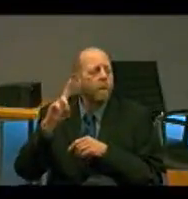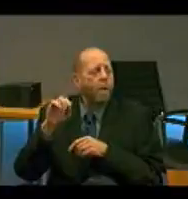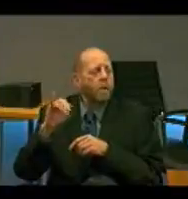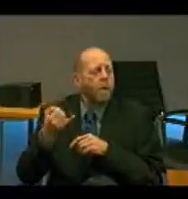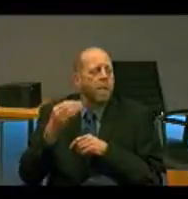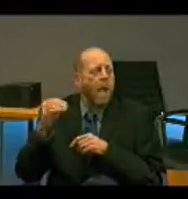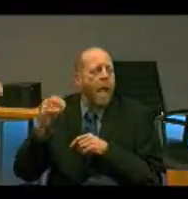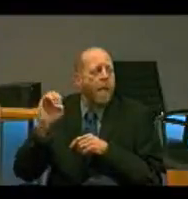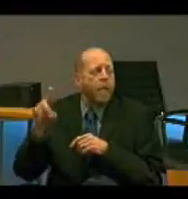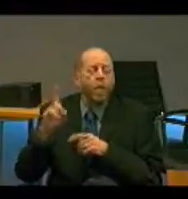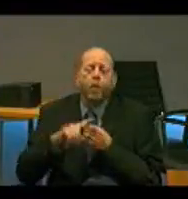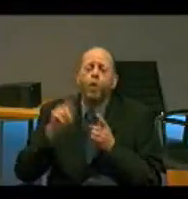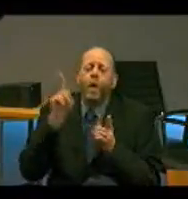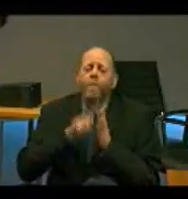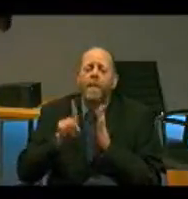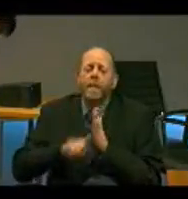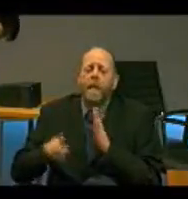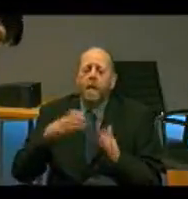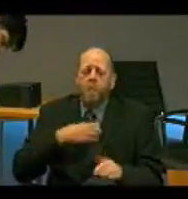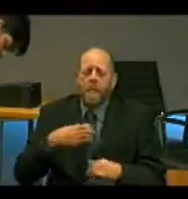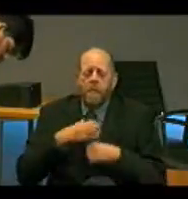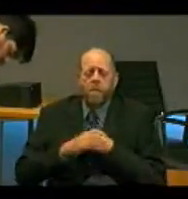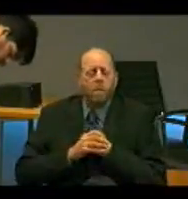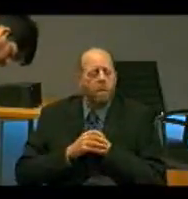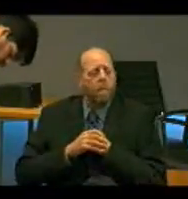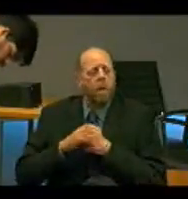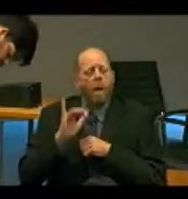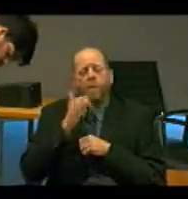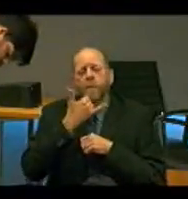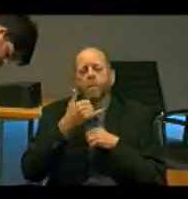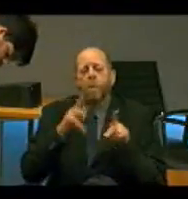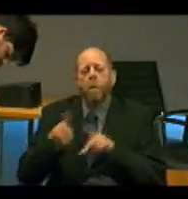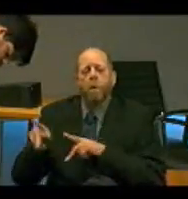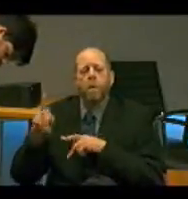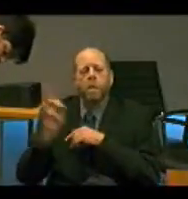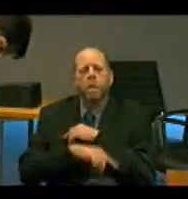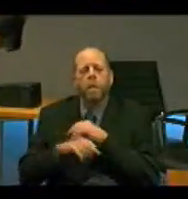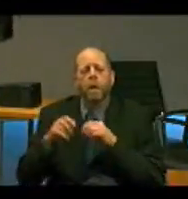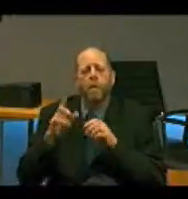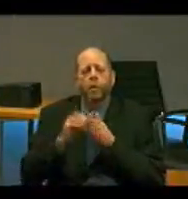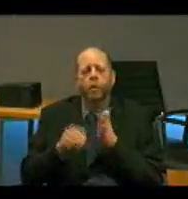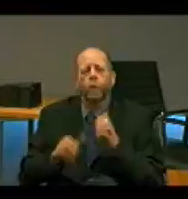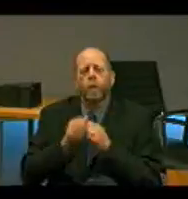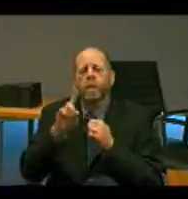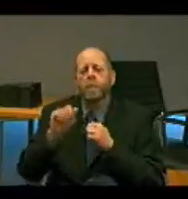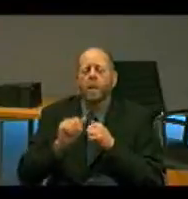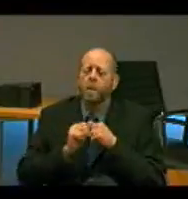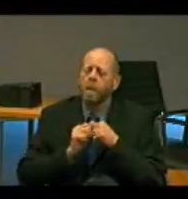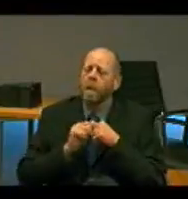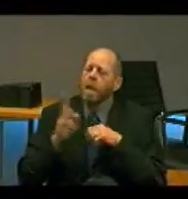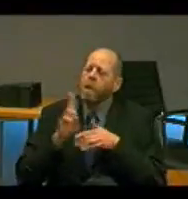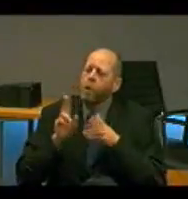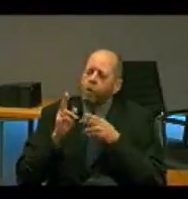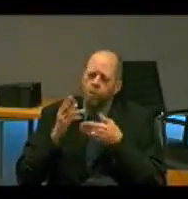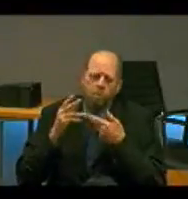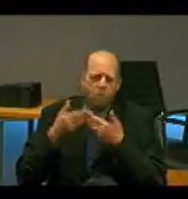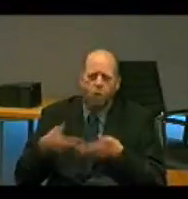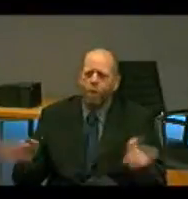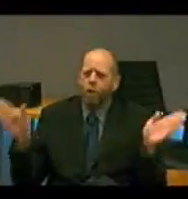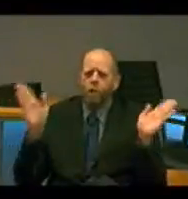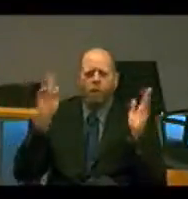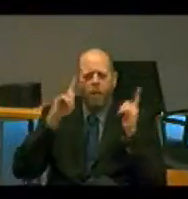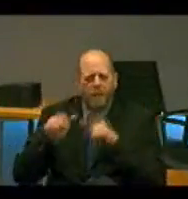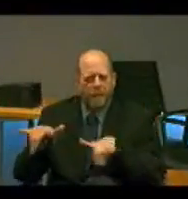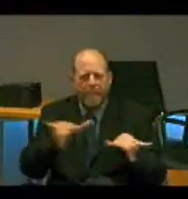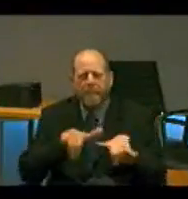Education to investigate complaints of disproportionate discipline of students with disability There is near universal consensus that